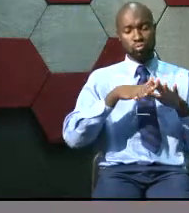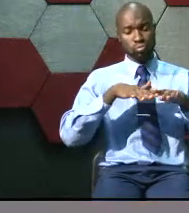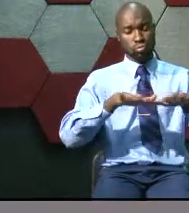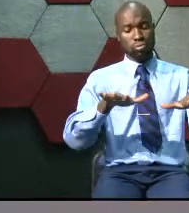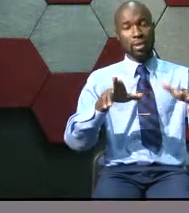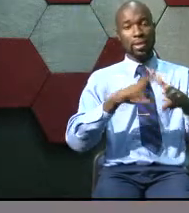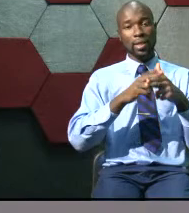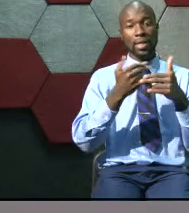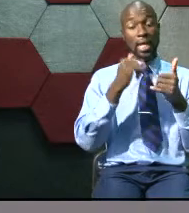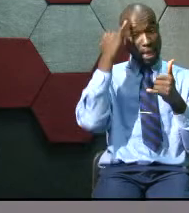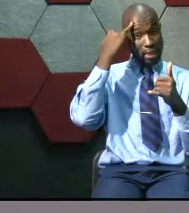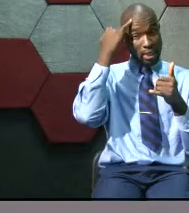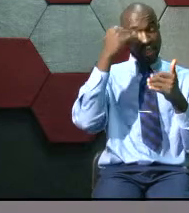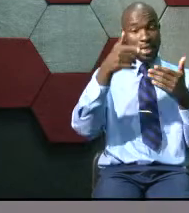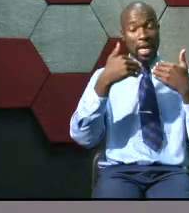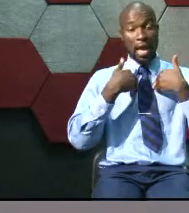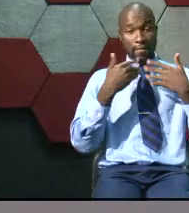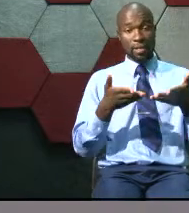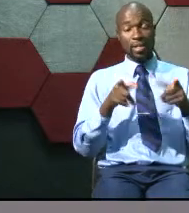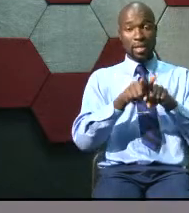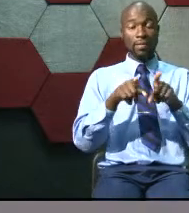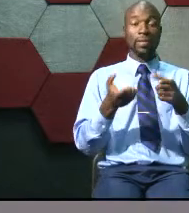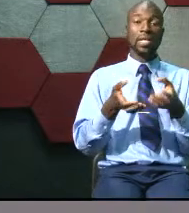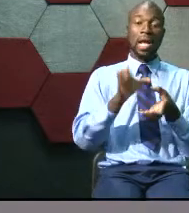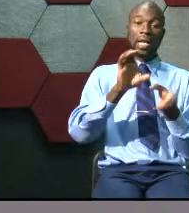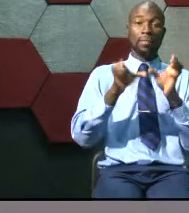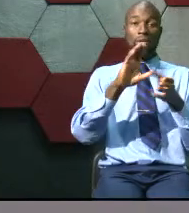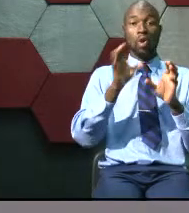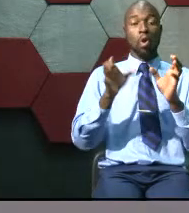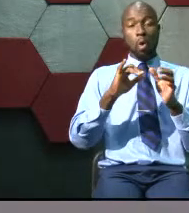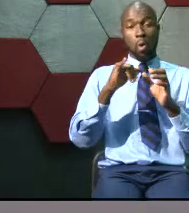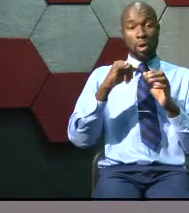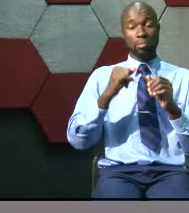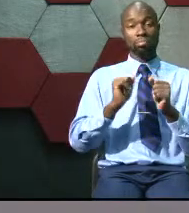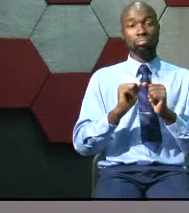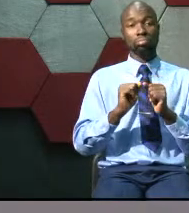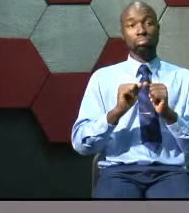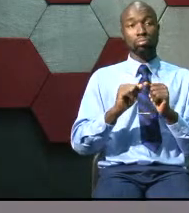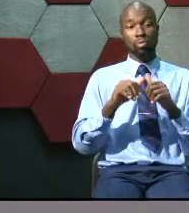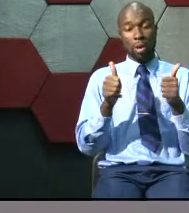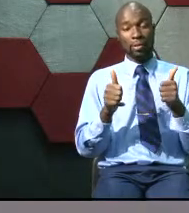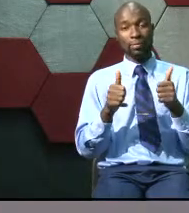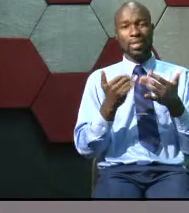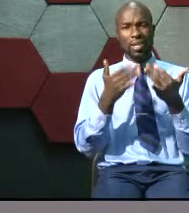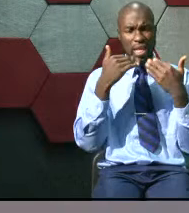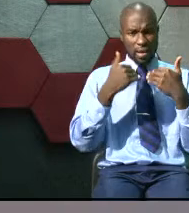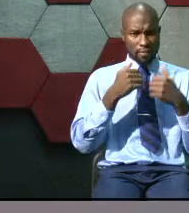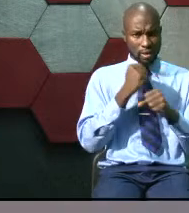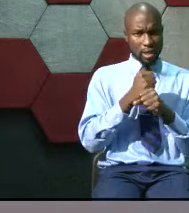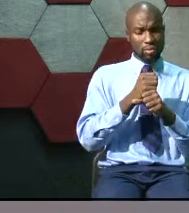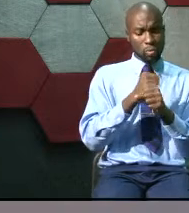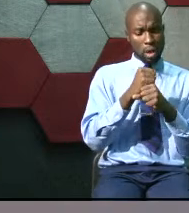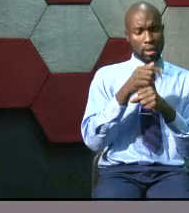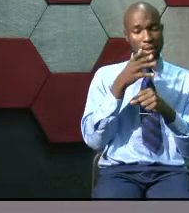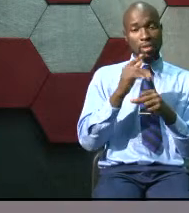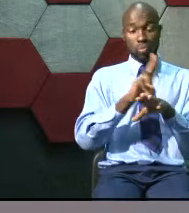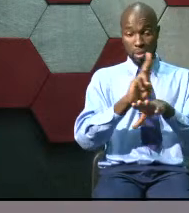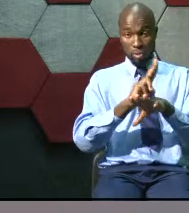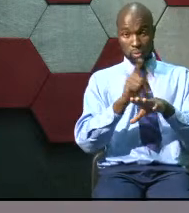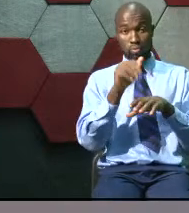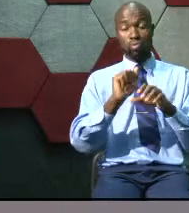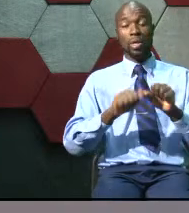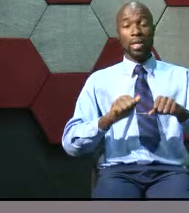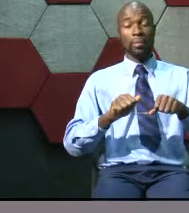up with, and this is actually in a chemical aspect. So we hope that as they have done their project, we can be able to use this to enable